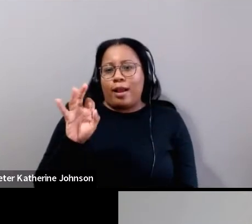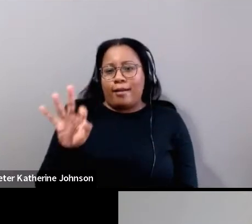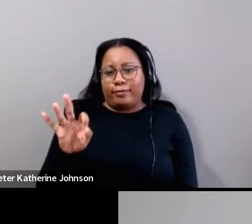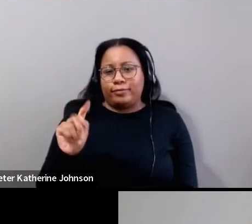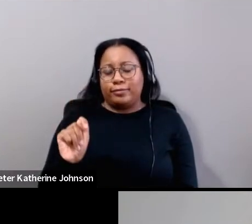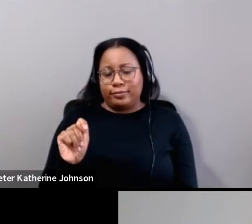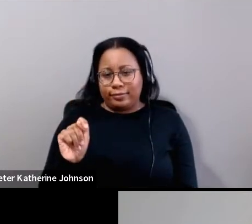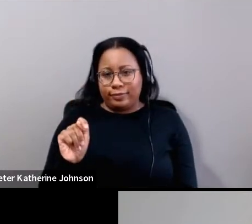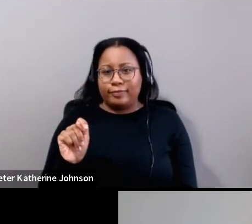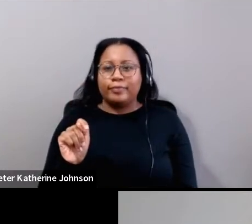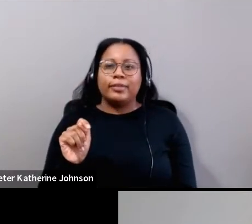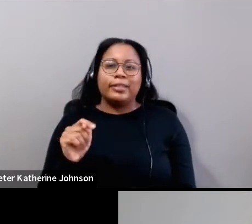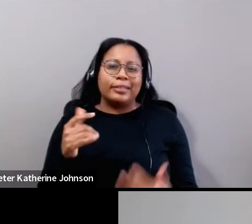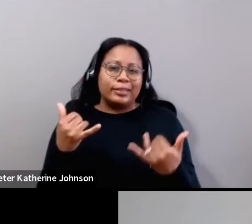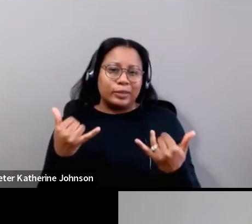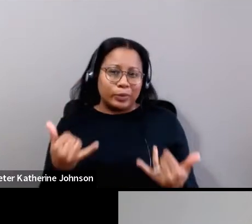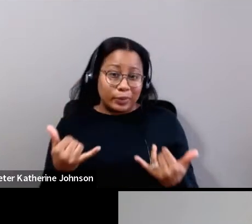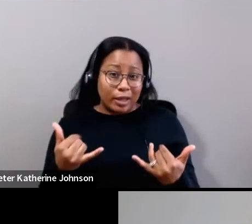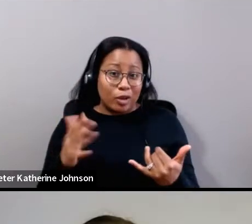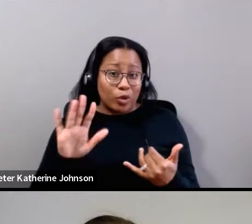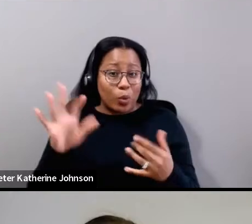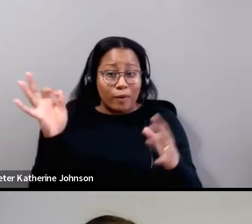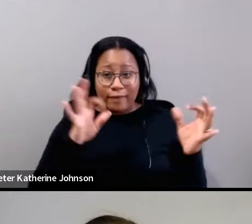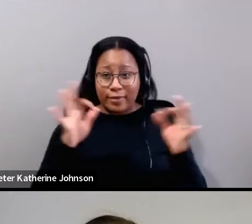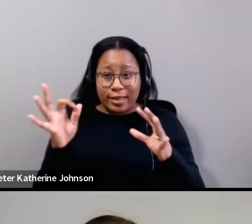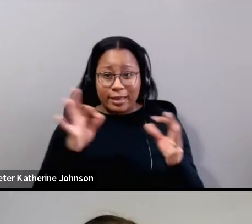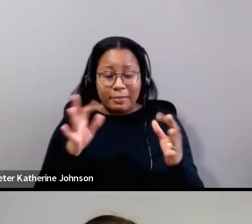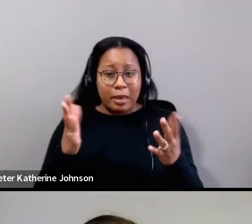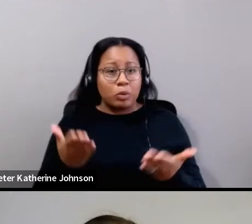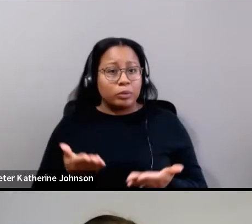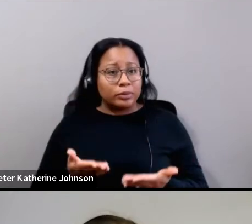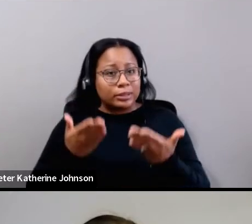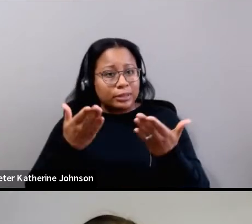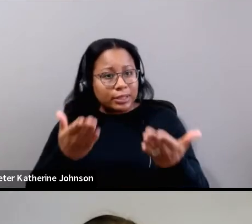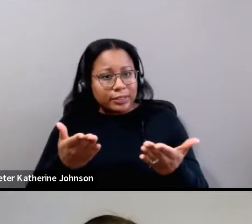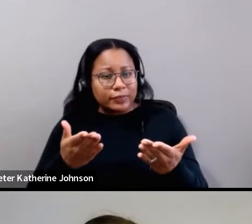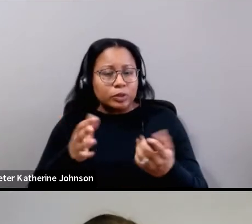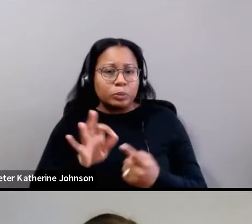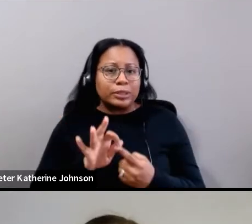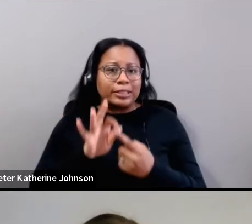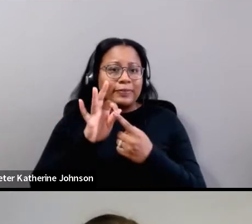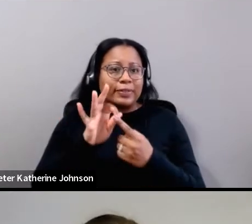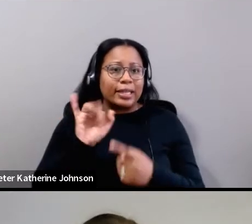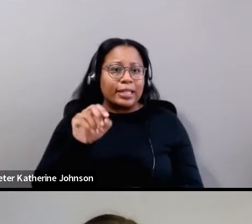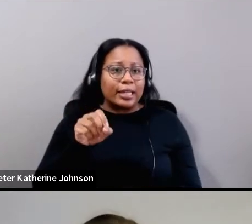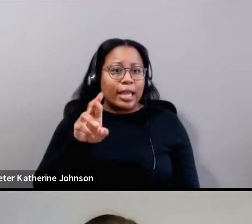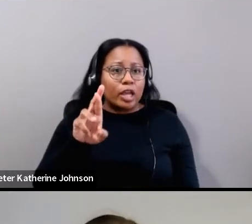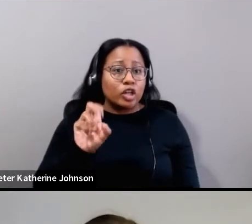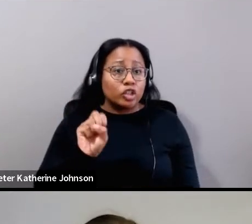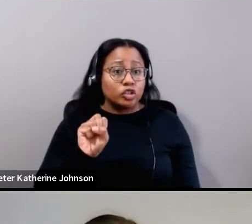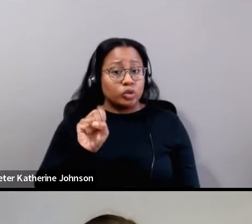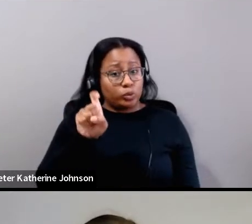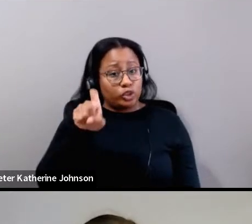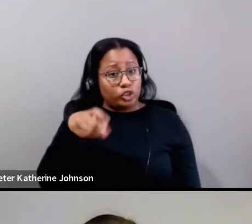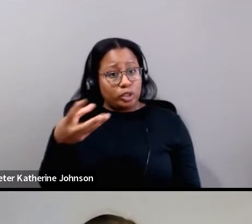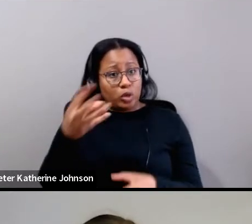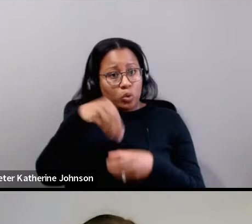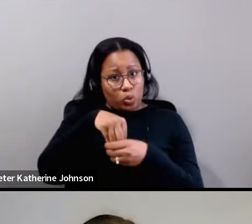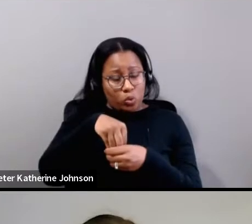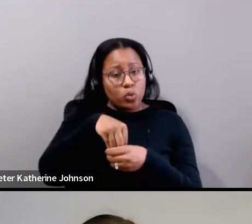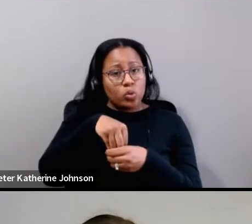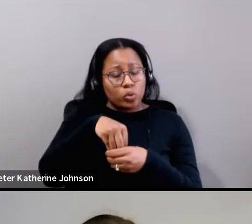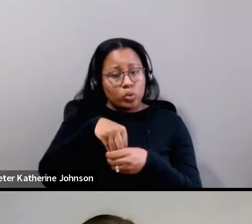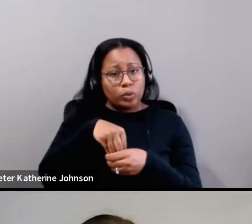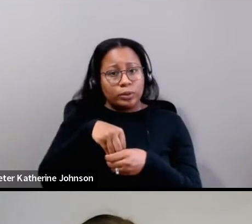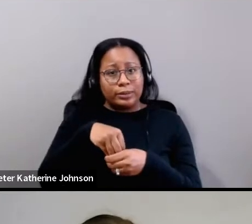feedback. If you have recommendations for specific indicators that should be included, as much sort